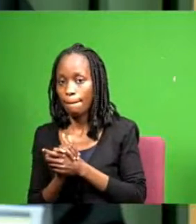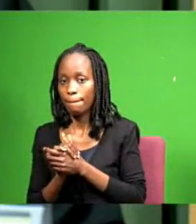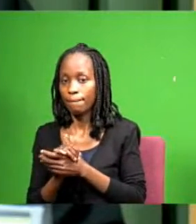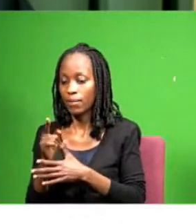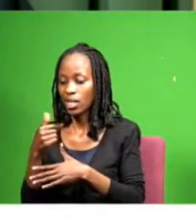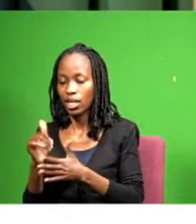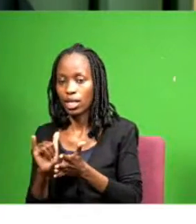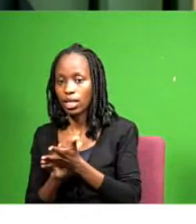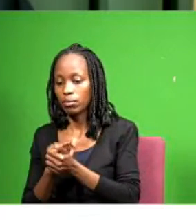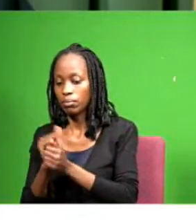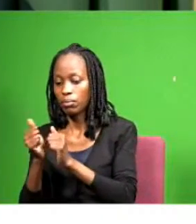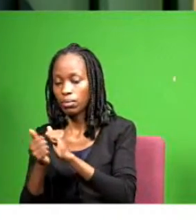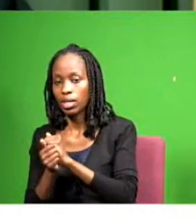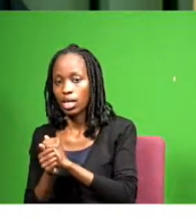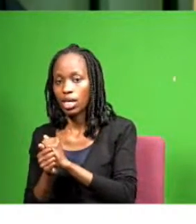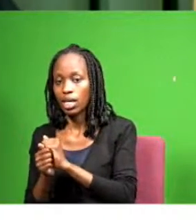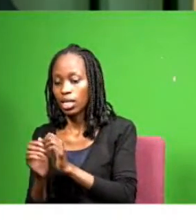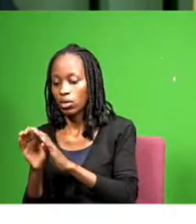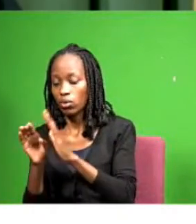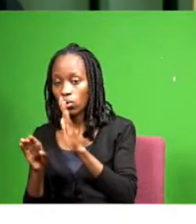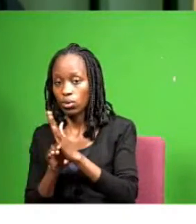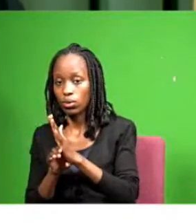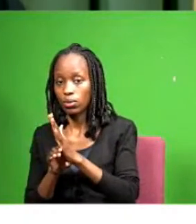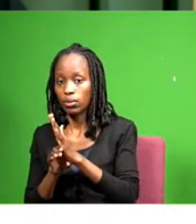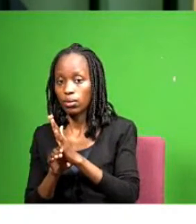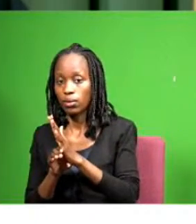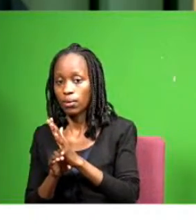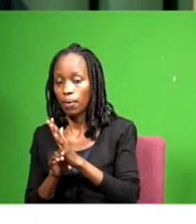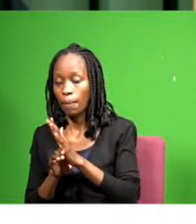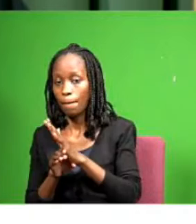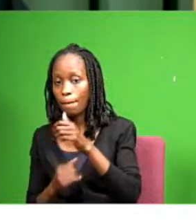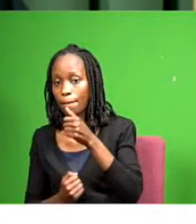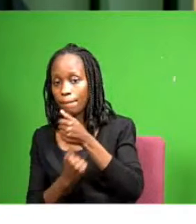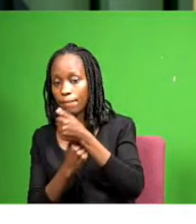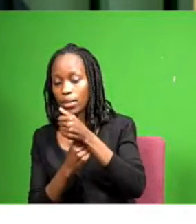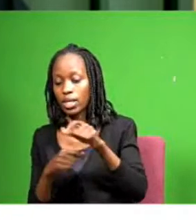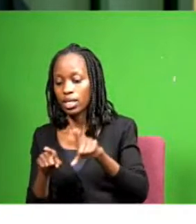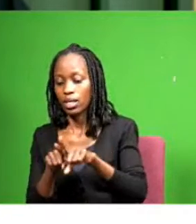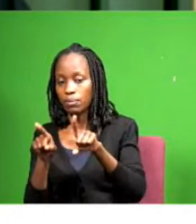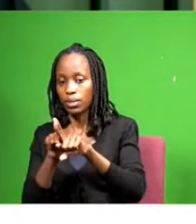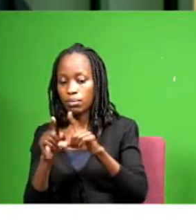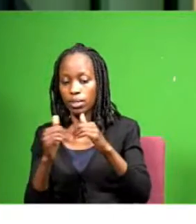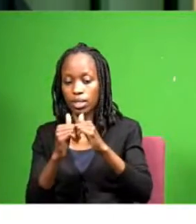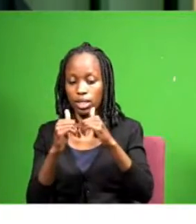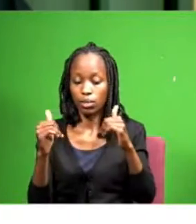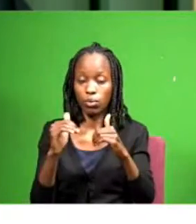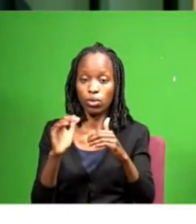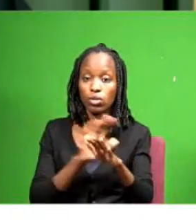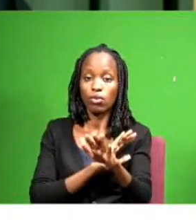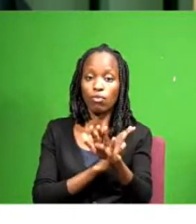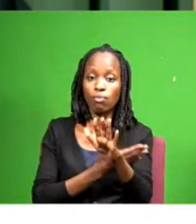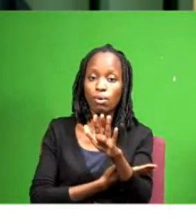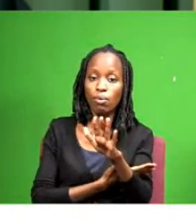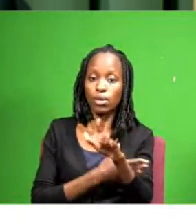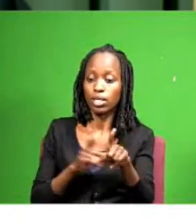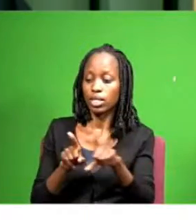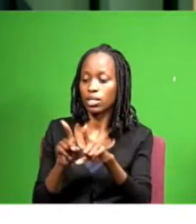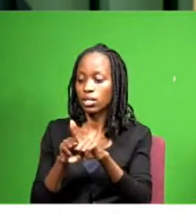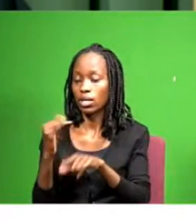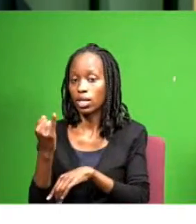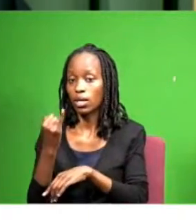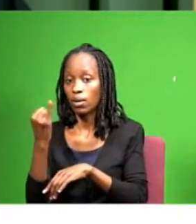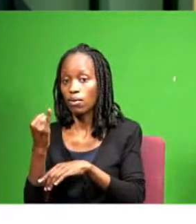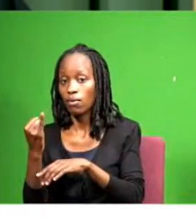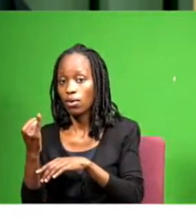certain constitutional pillars of our supreme law, like the concept of separation of powers and the independence of the